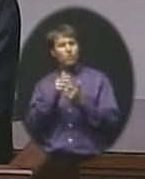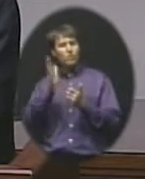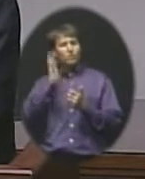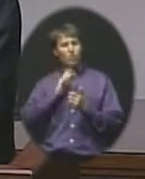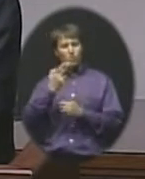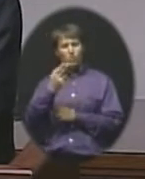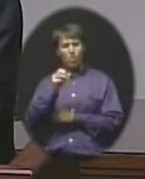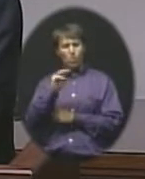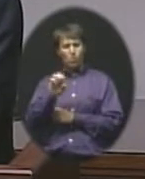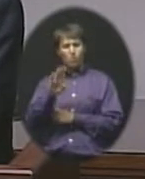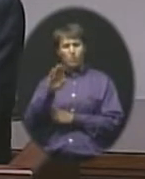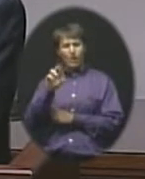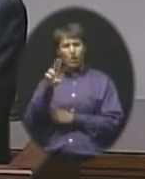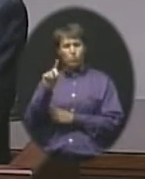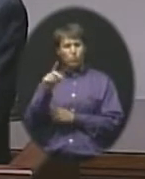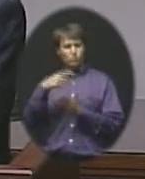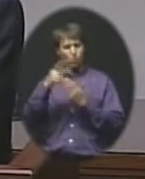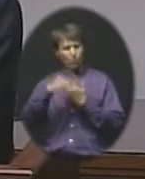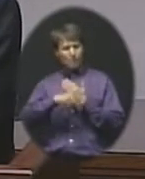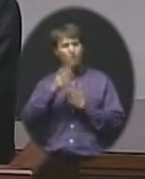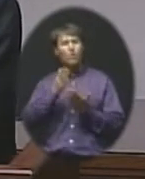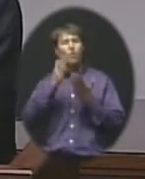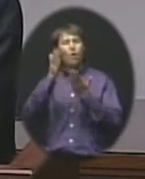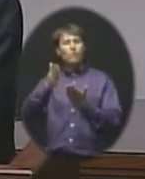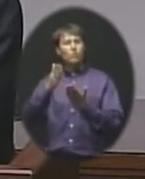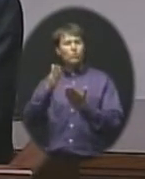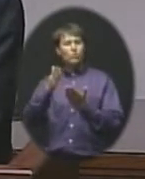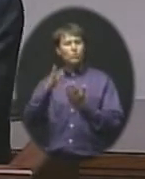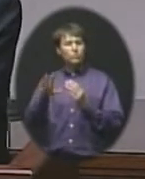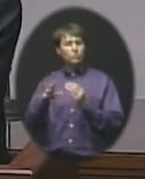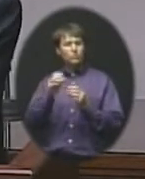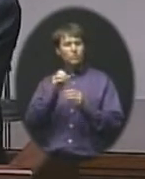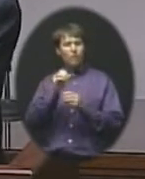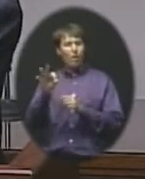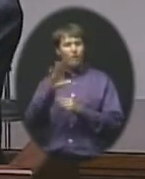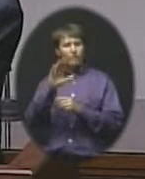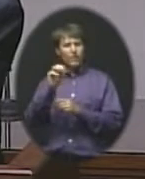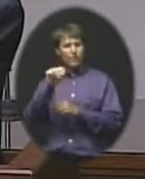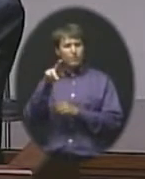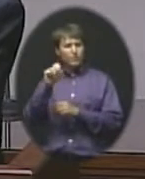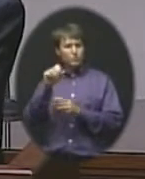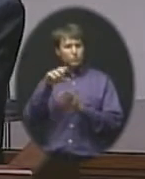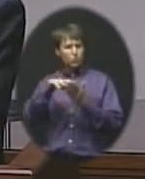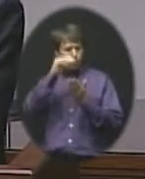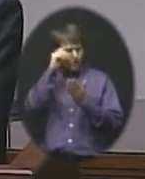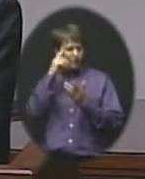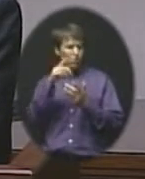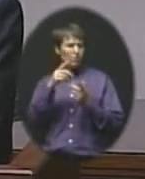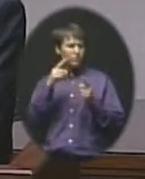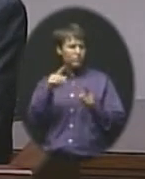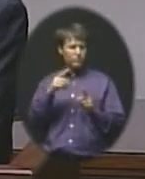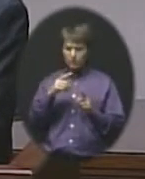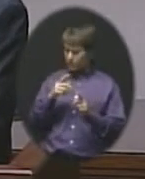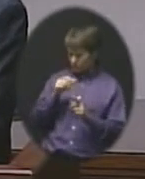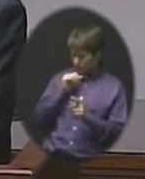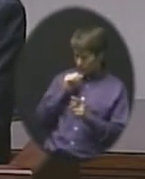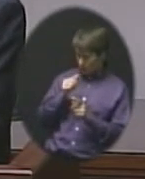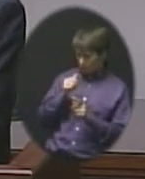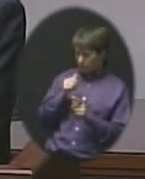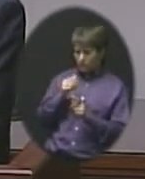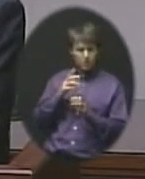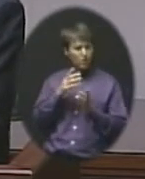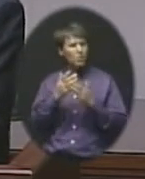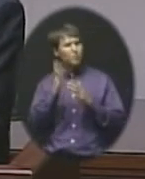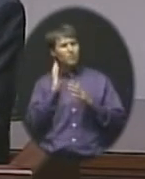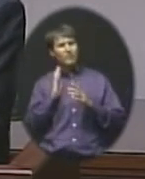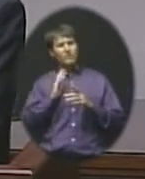Homebound program and offer these additional off-campus learning for the efficiencies. It wasn't